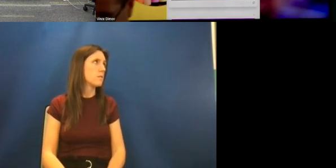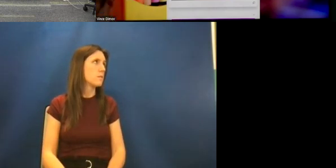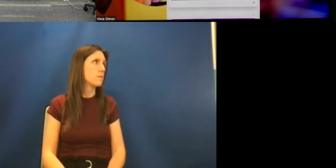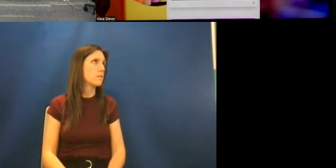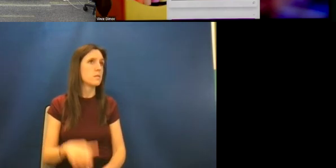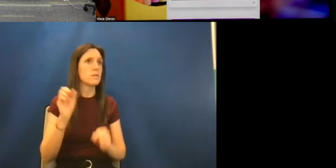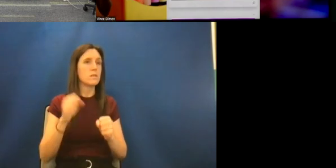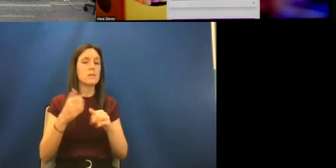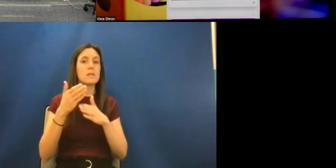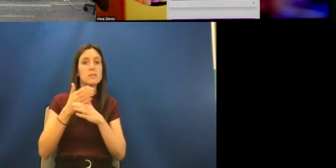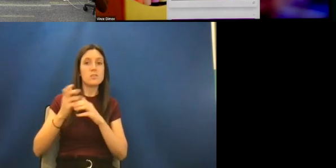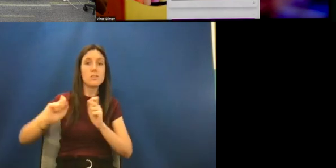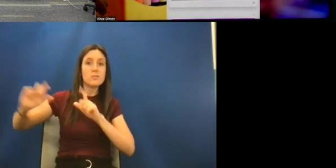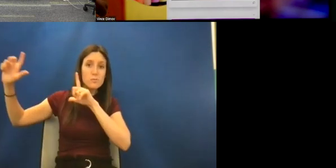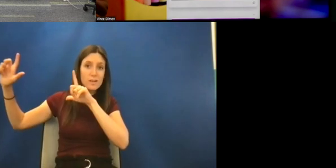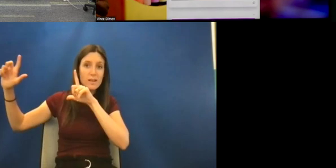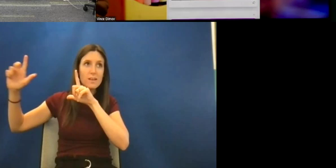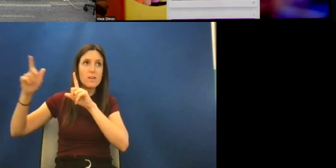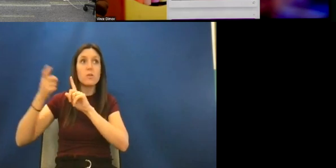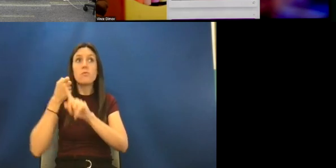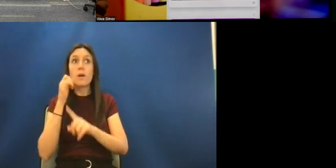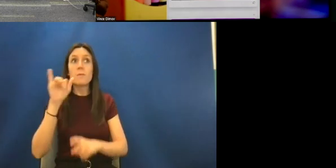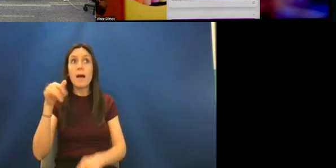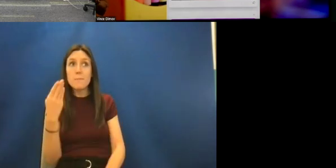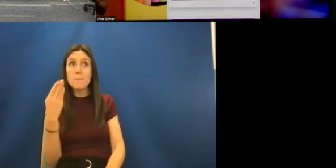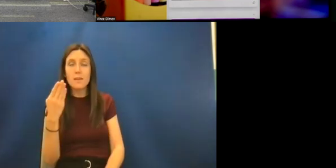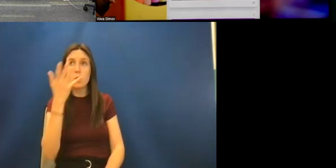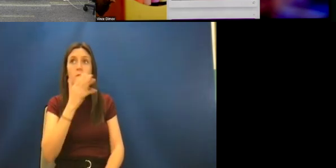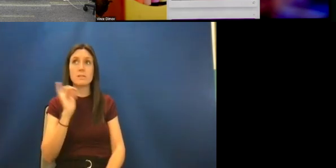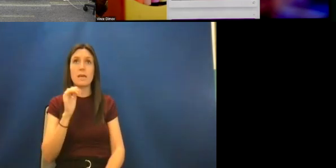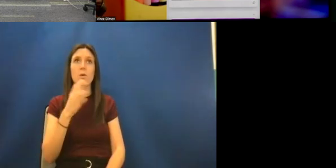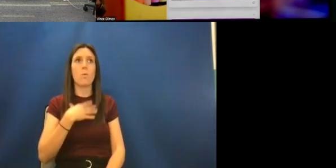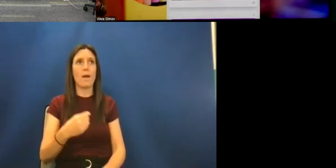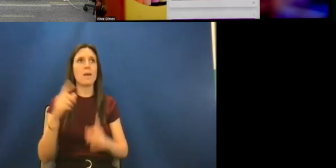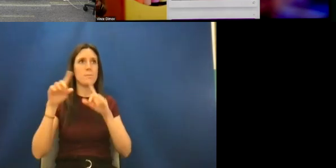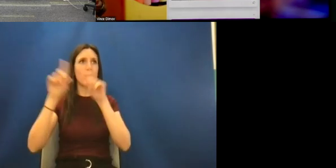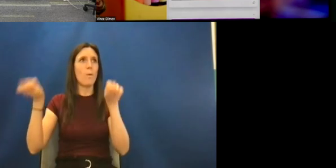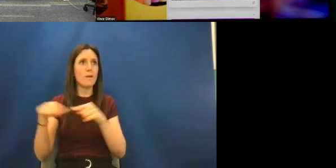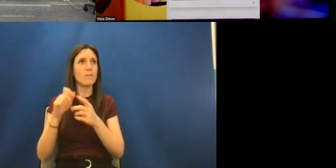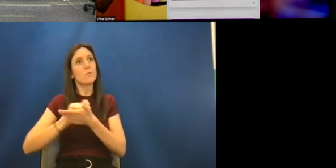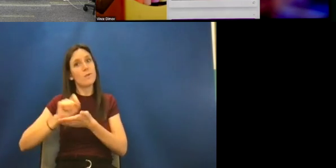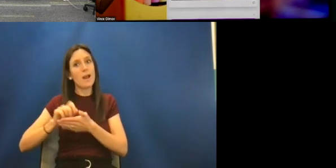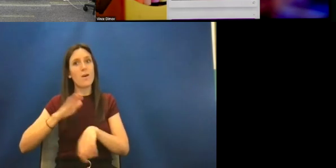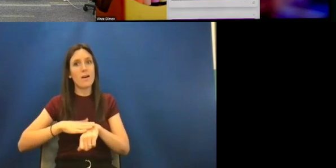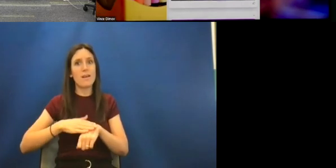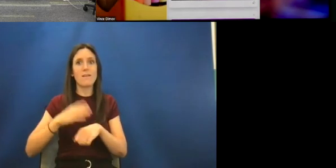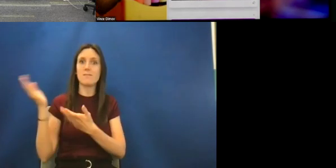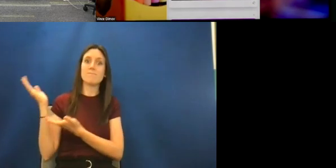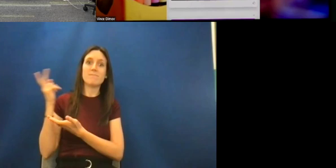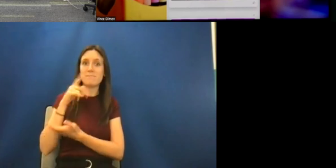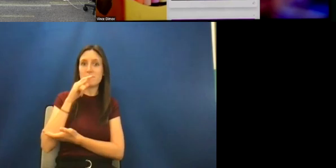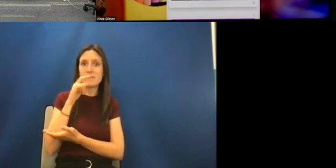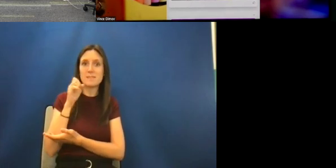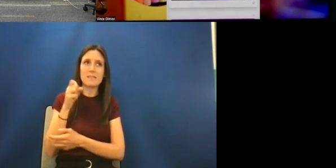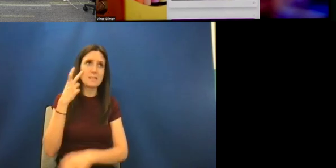share your screen behind you from your iPad and make it like a whiteboard and write on it. Right there behind you and the students as you're like reading